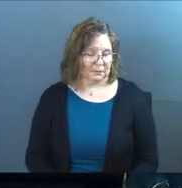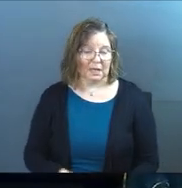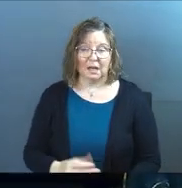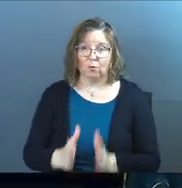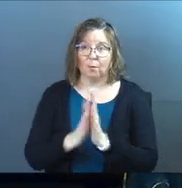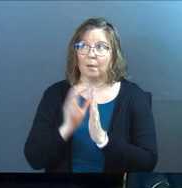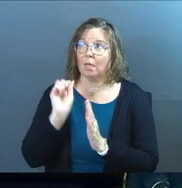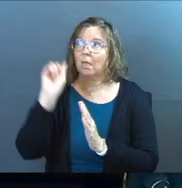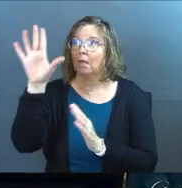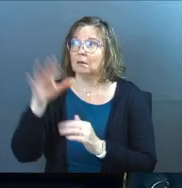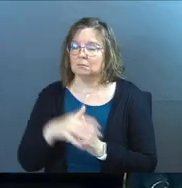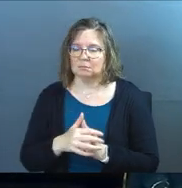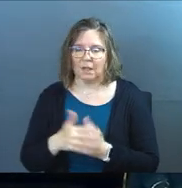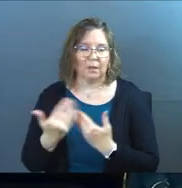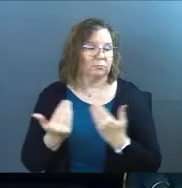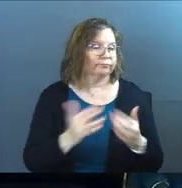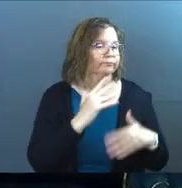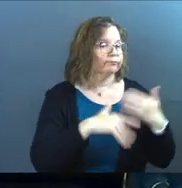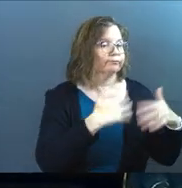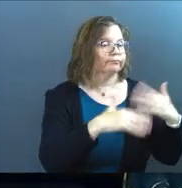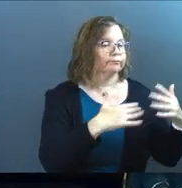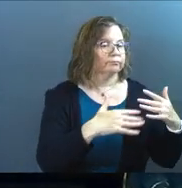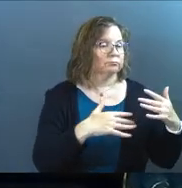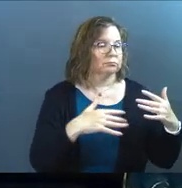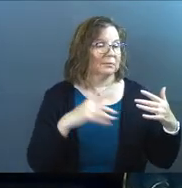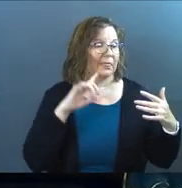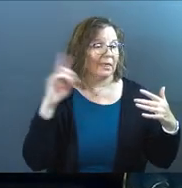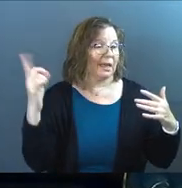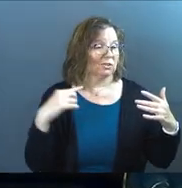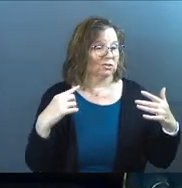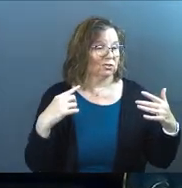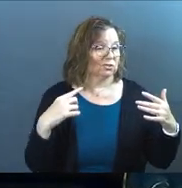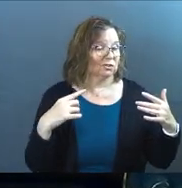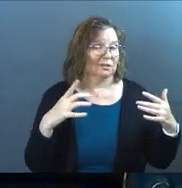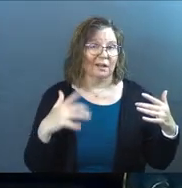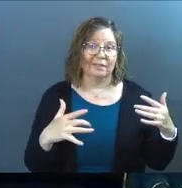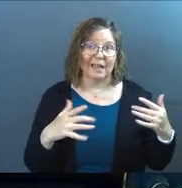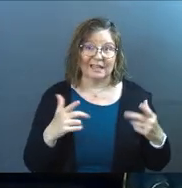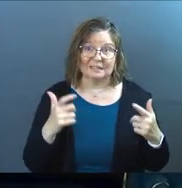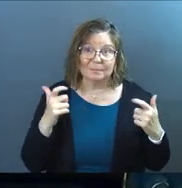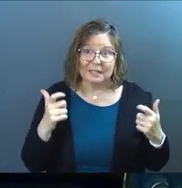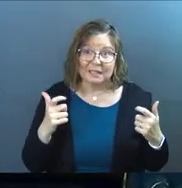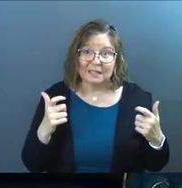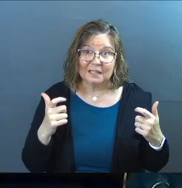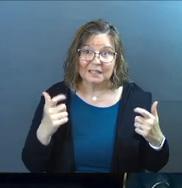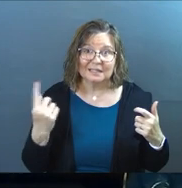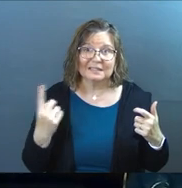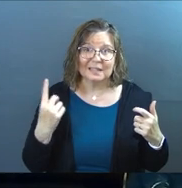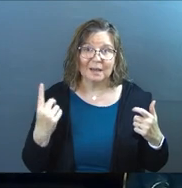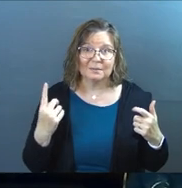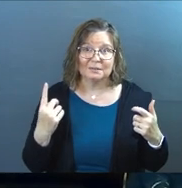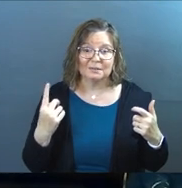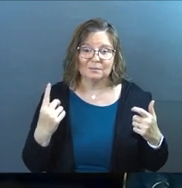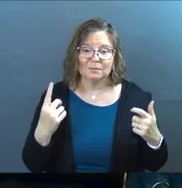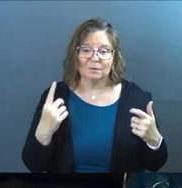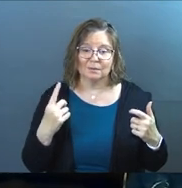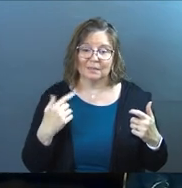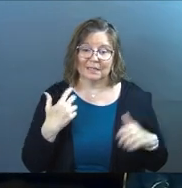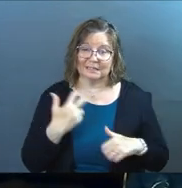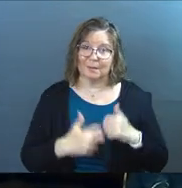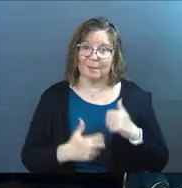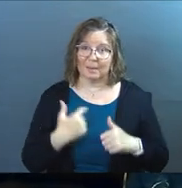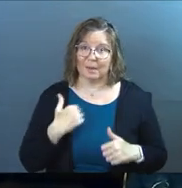if we pray the thing and then we move on and the thing is just answered, that speed sometimes is an issue for